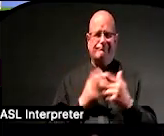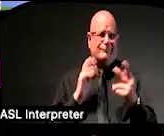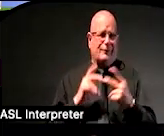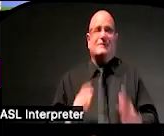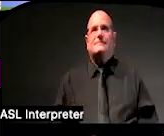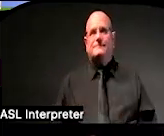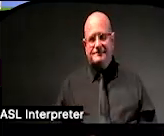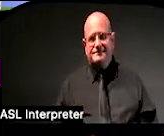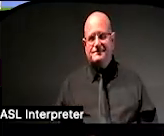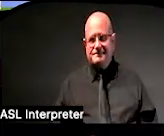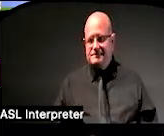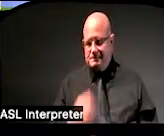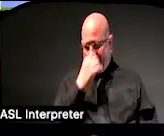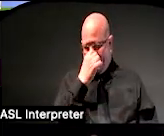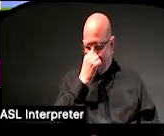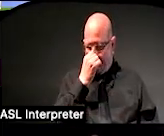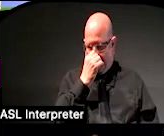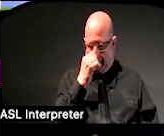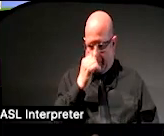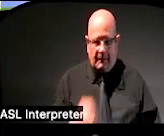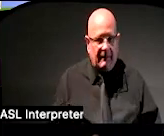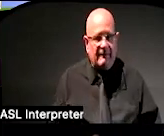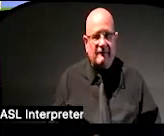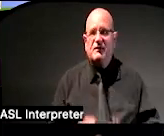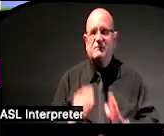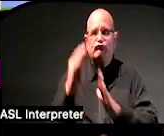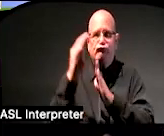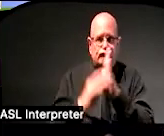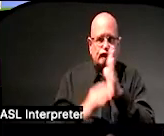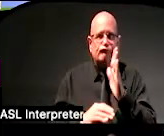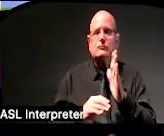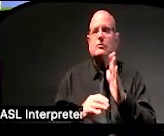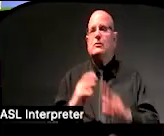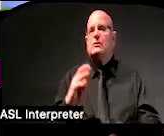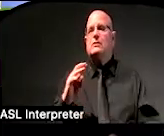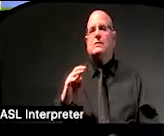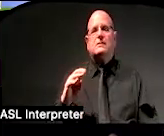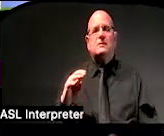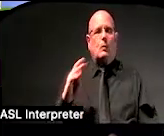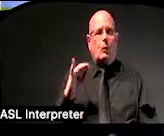They did their documents when their children were